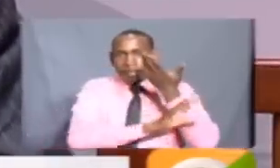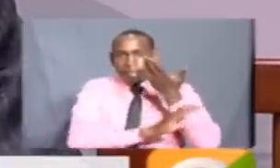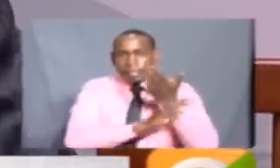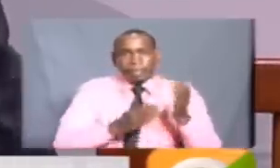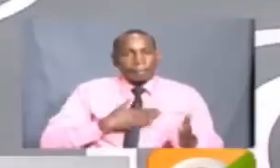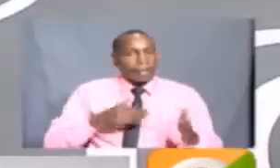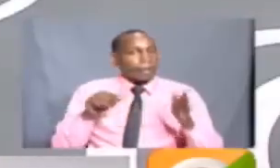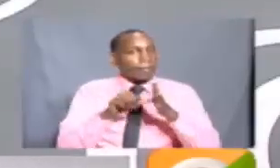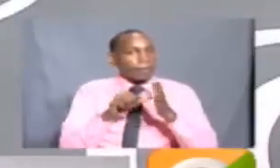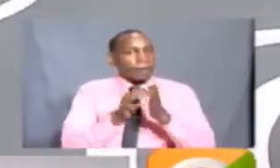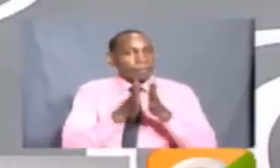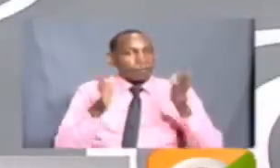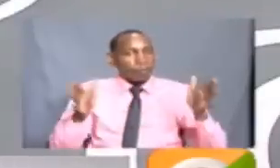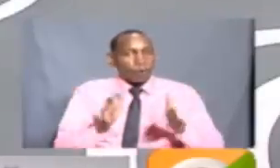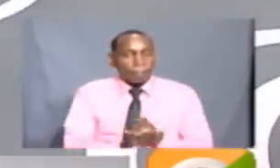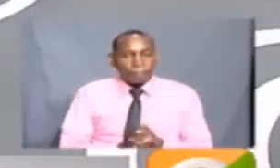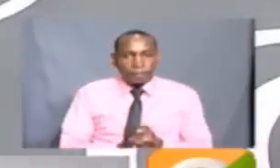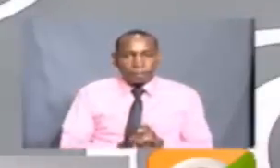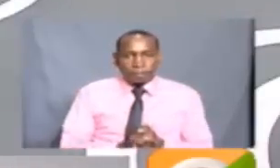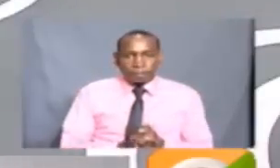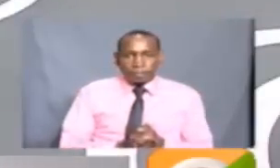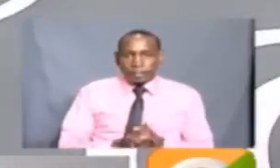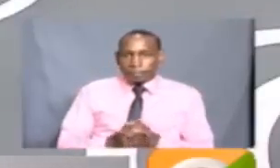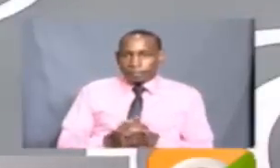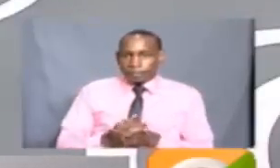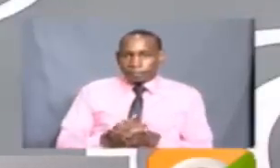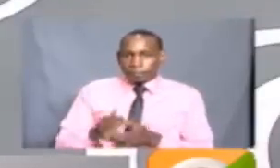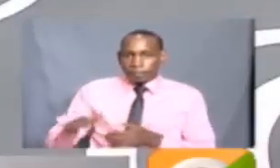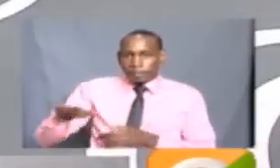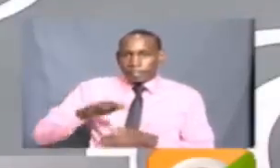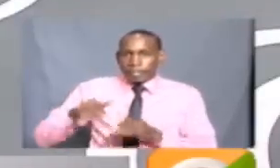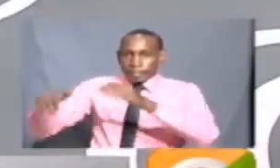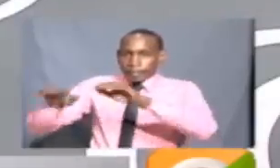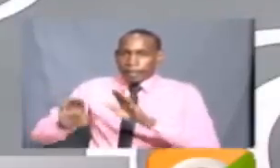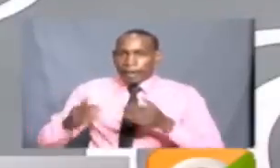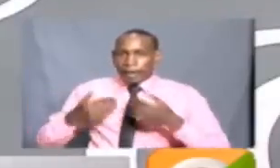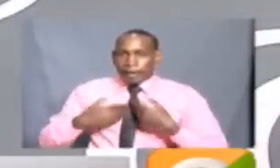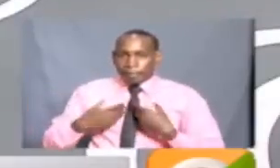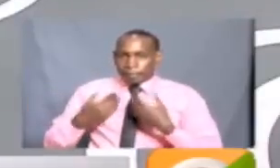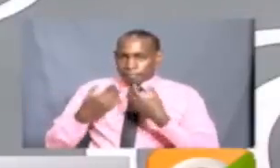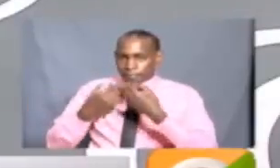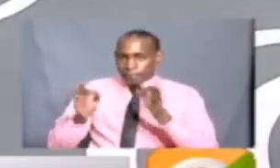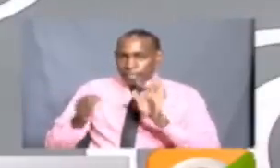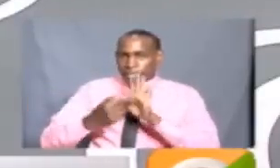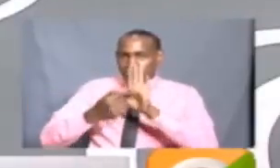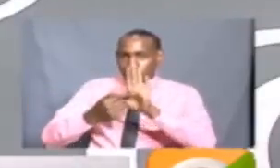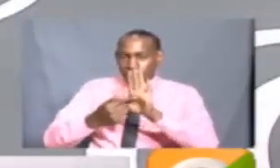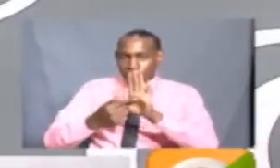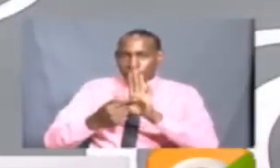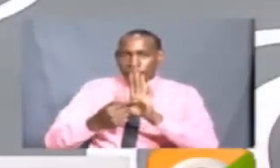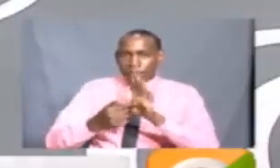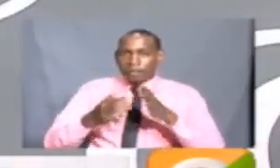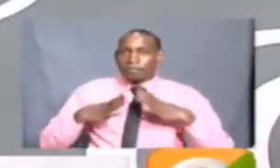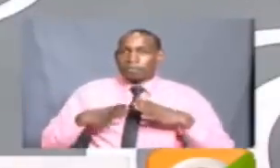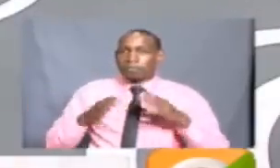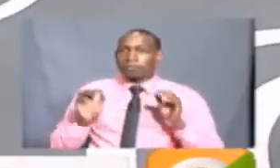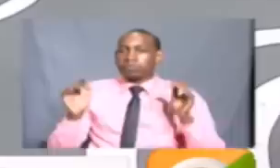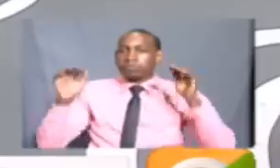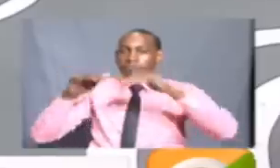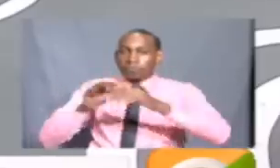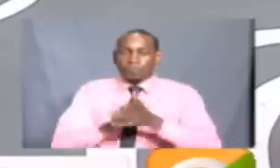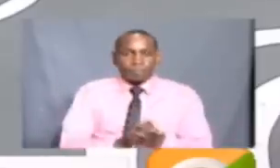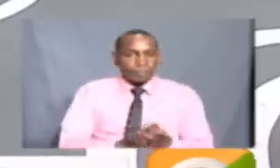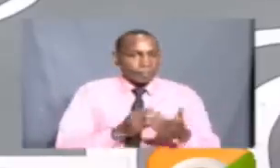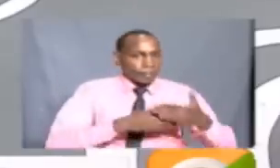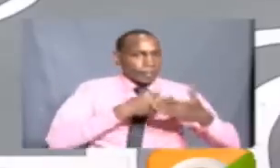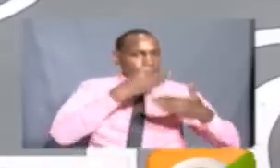Tragedy. And you know what? They do this at funerals because that's where they get a free audience. Free audience. I look forward to the day when